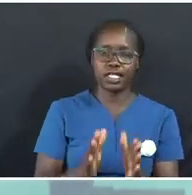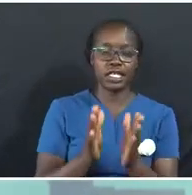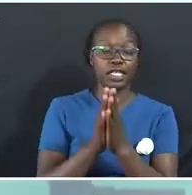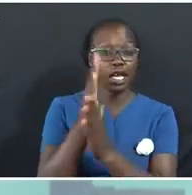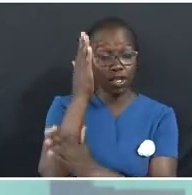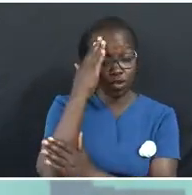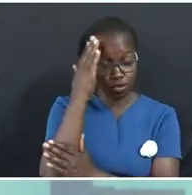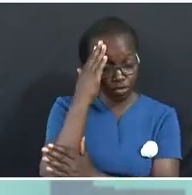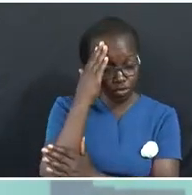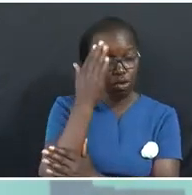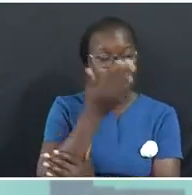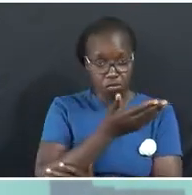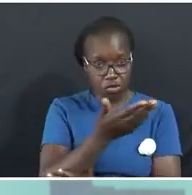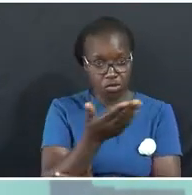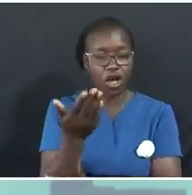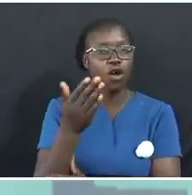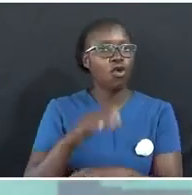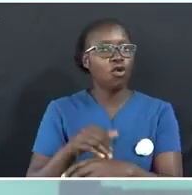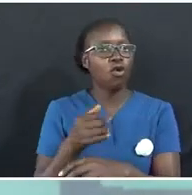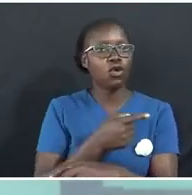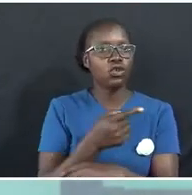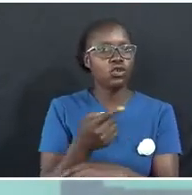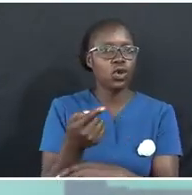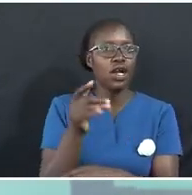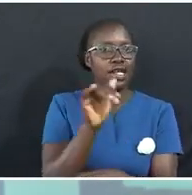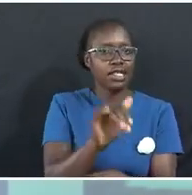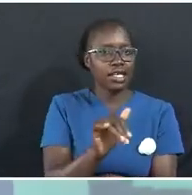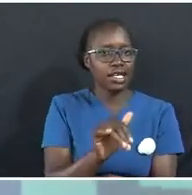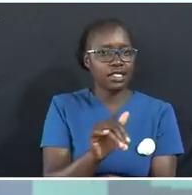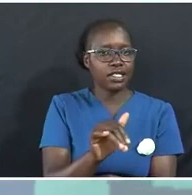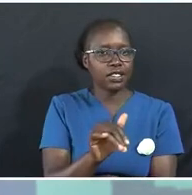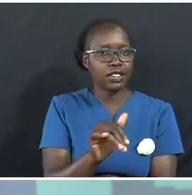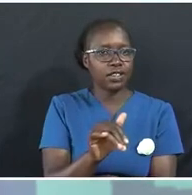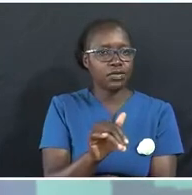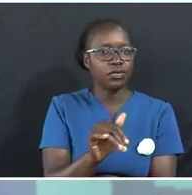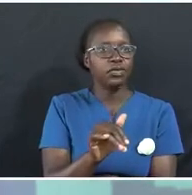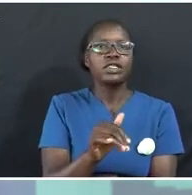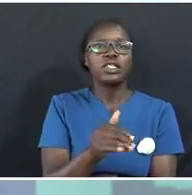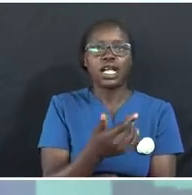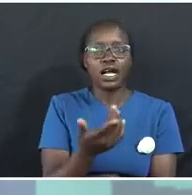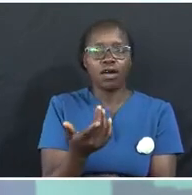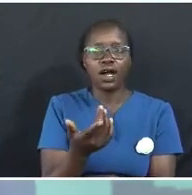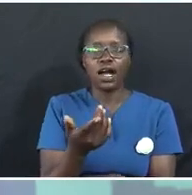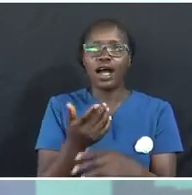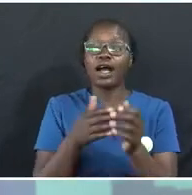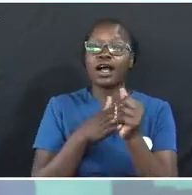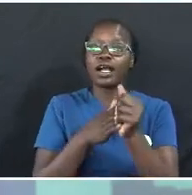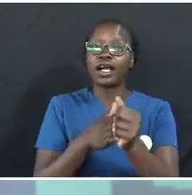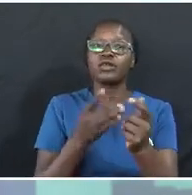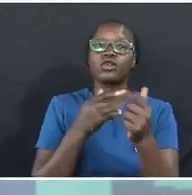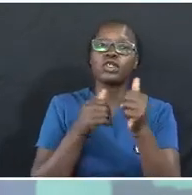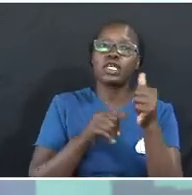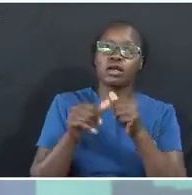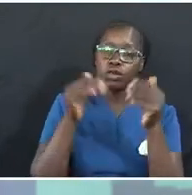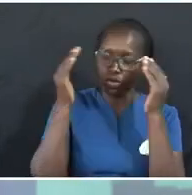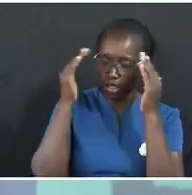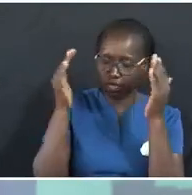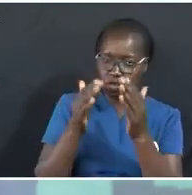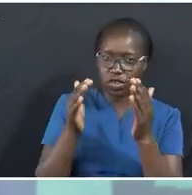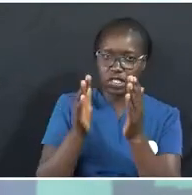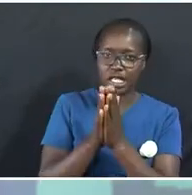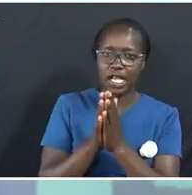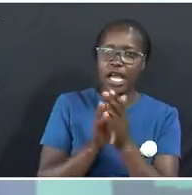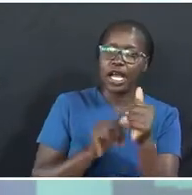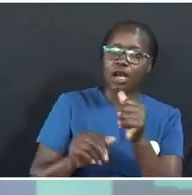told you that our target, which we are focusing on, is about doubling